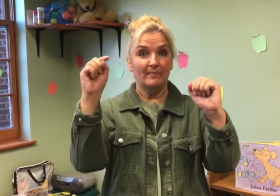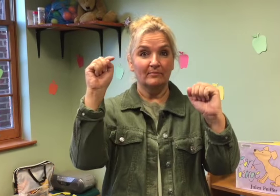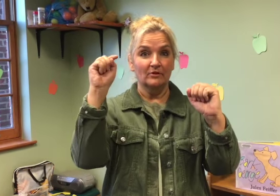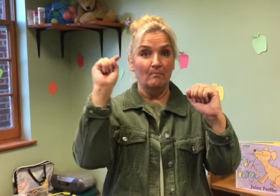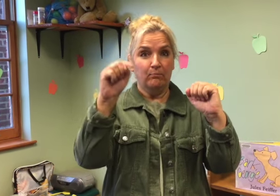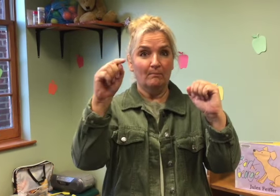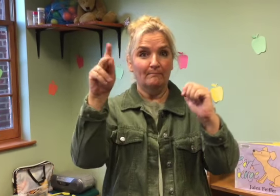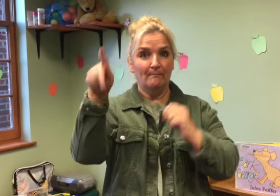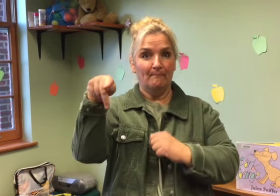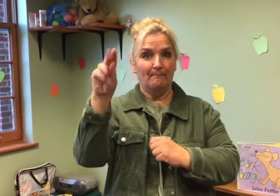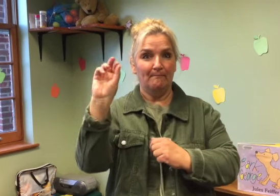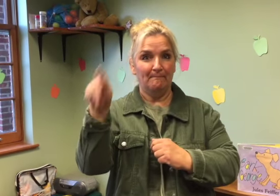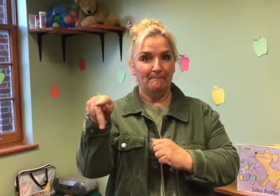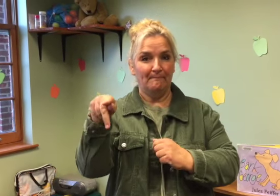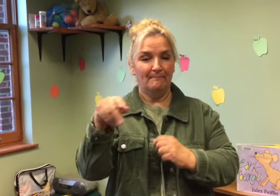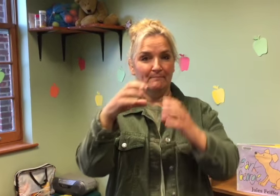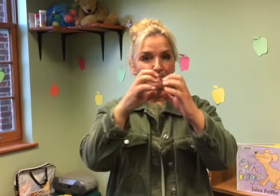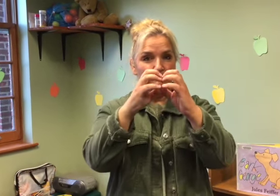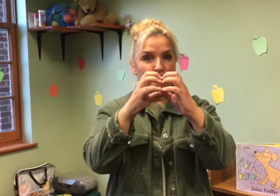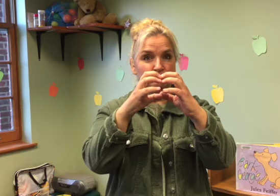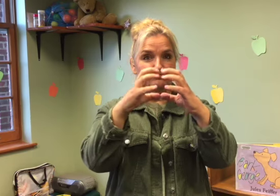and you'll pop the balloon.